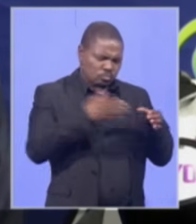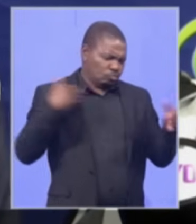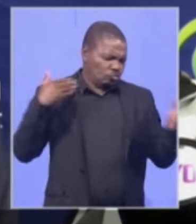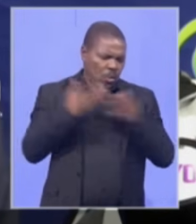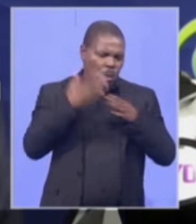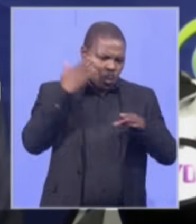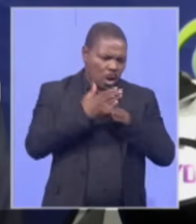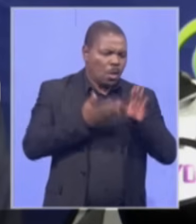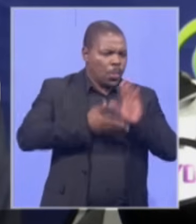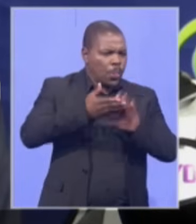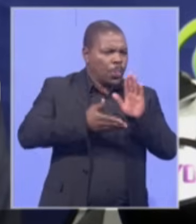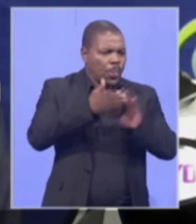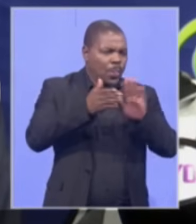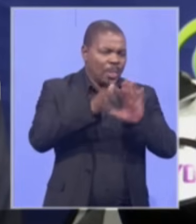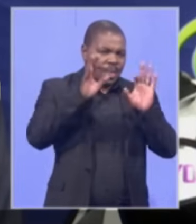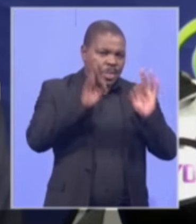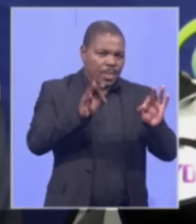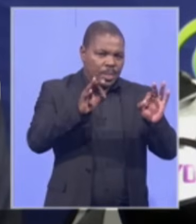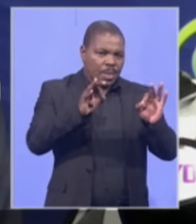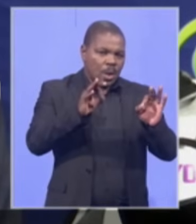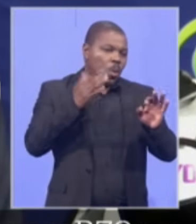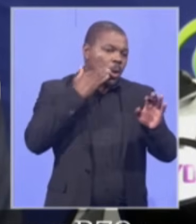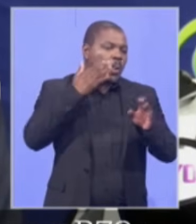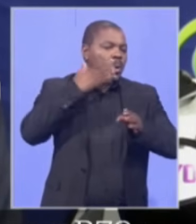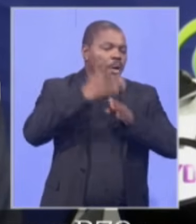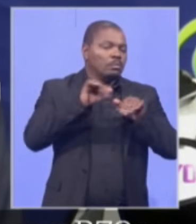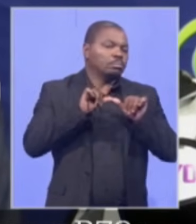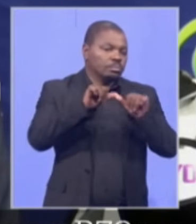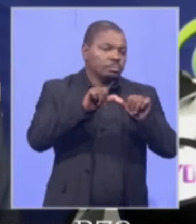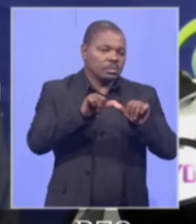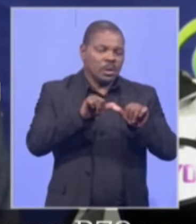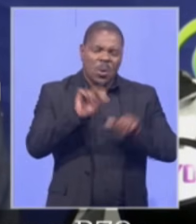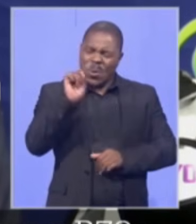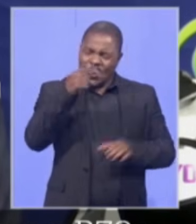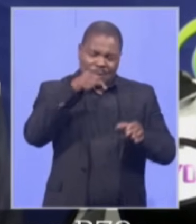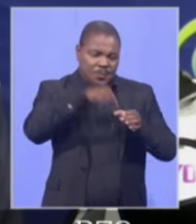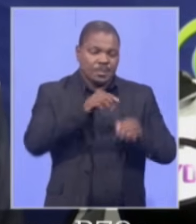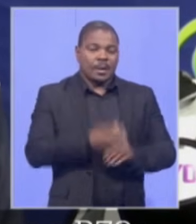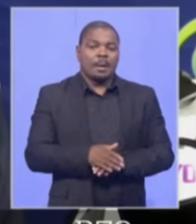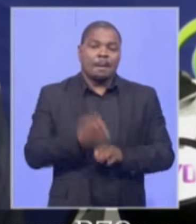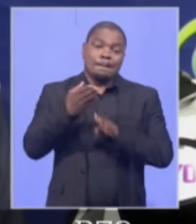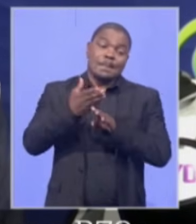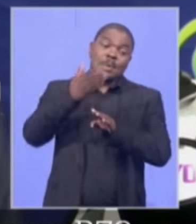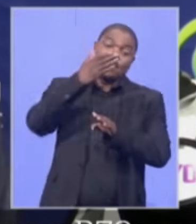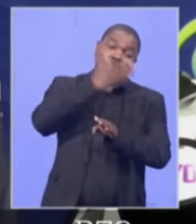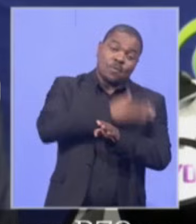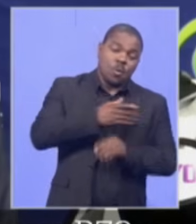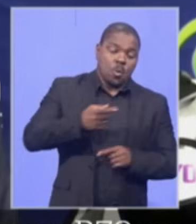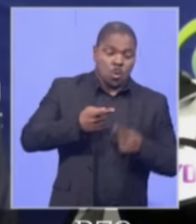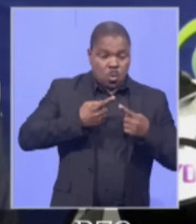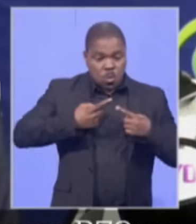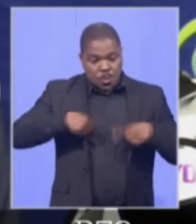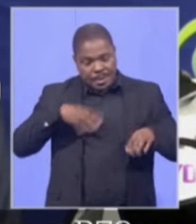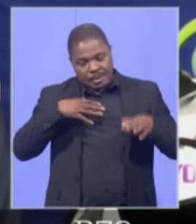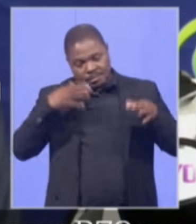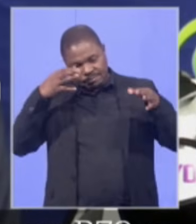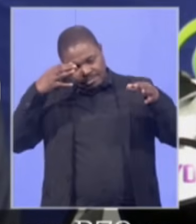consistent in our approach. And before we arrived at